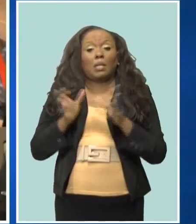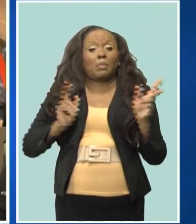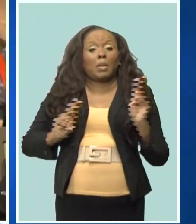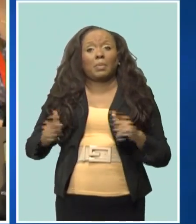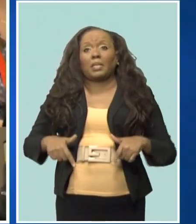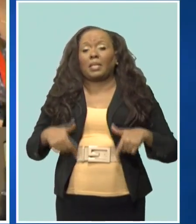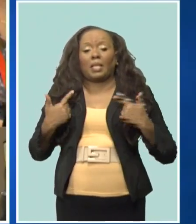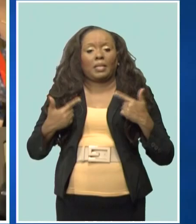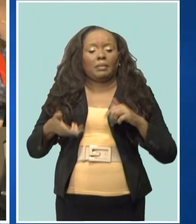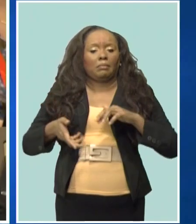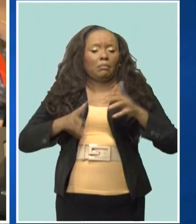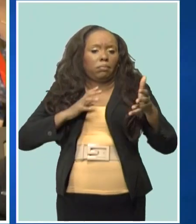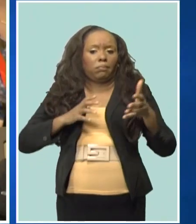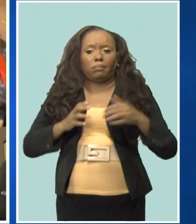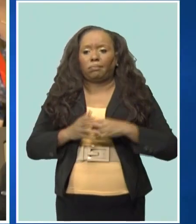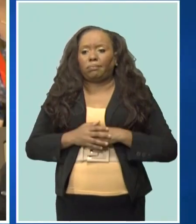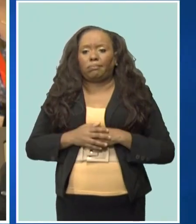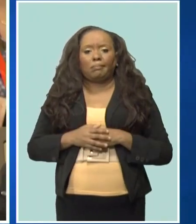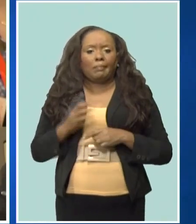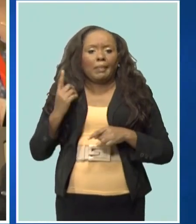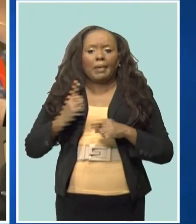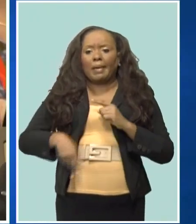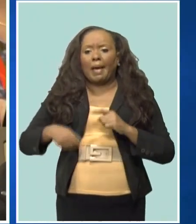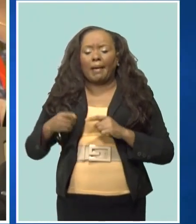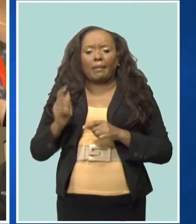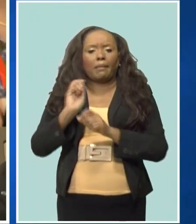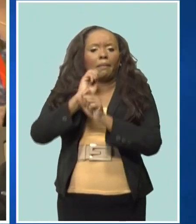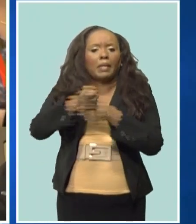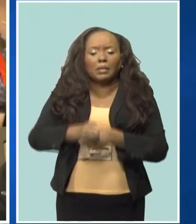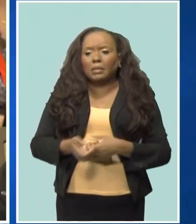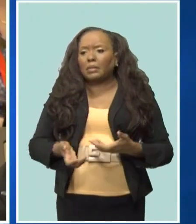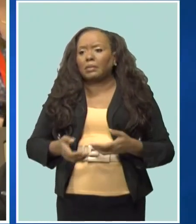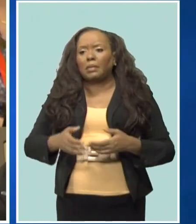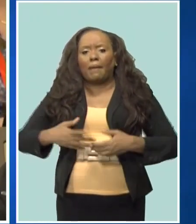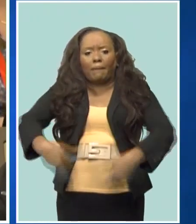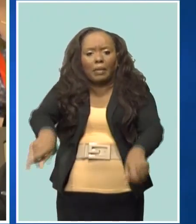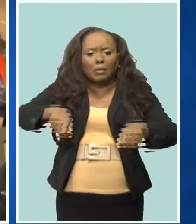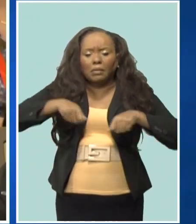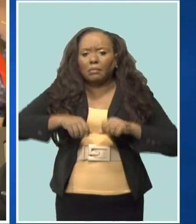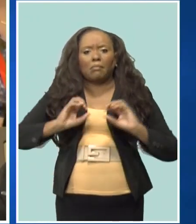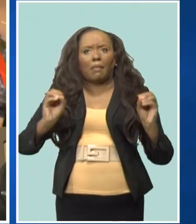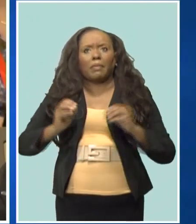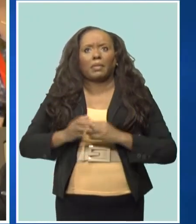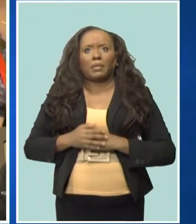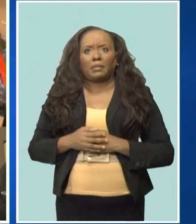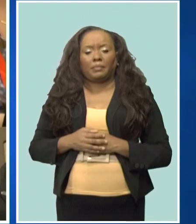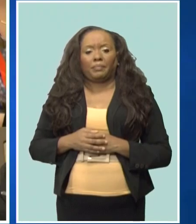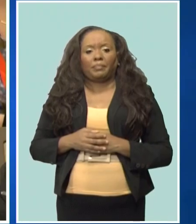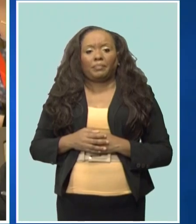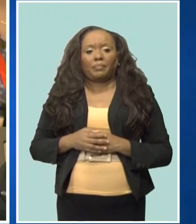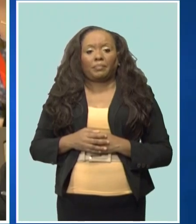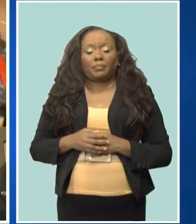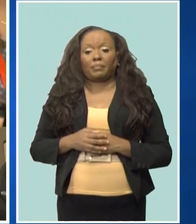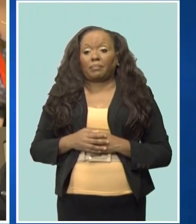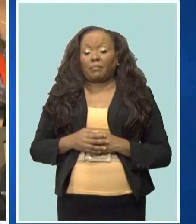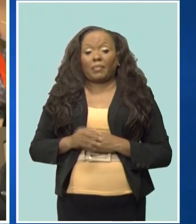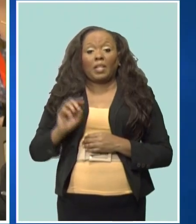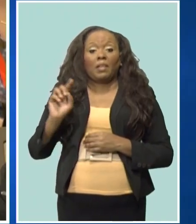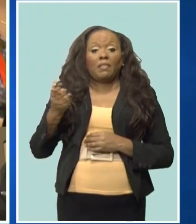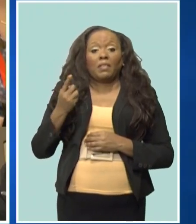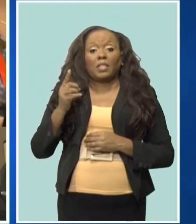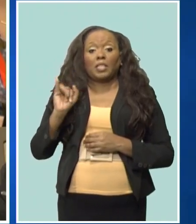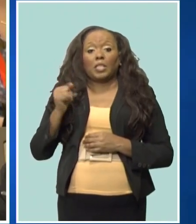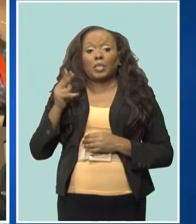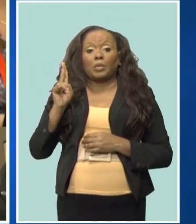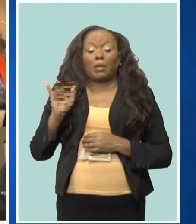After Hurricane Beryl, on the 1st of July, by the 2nd of July, the